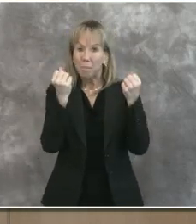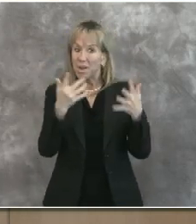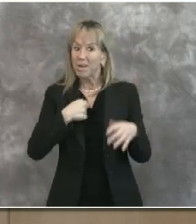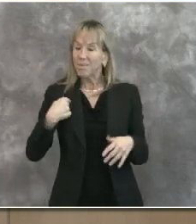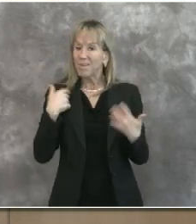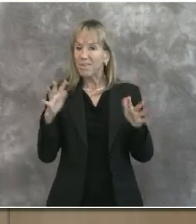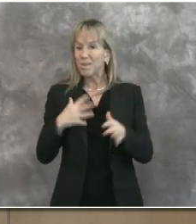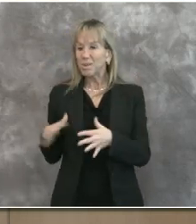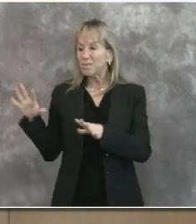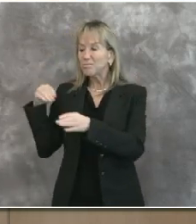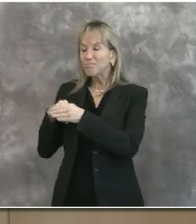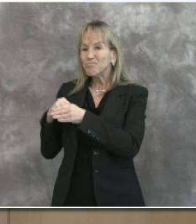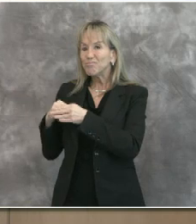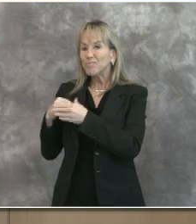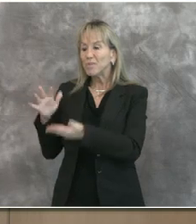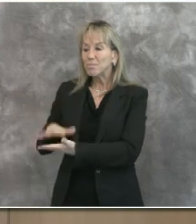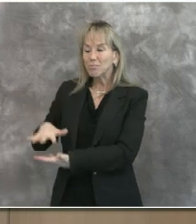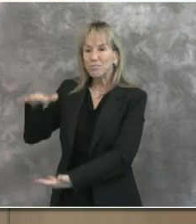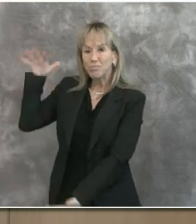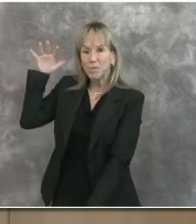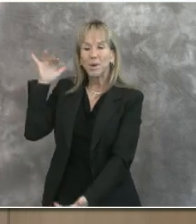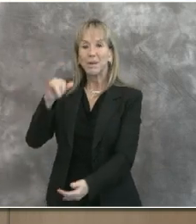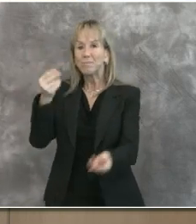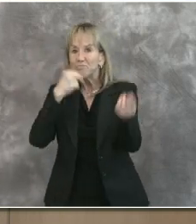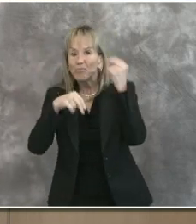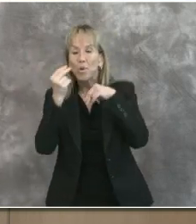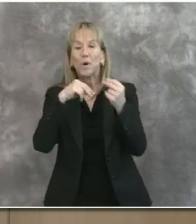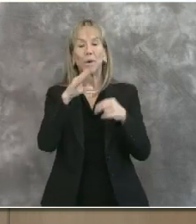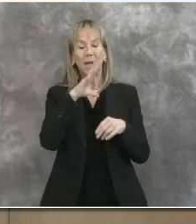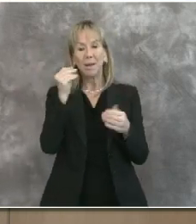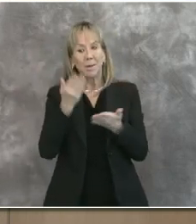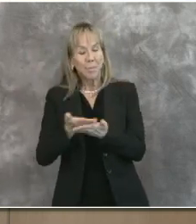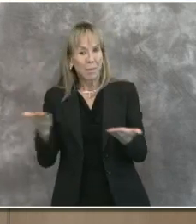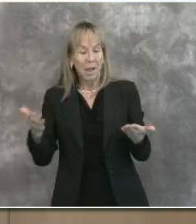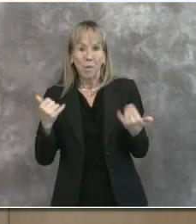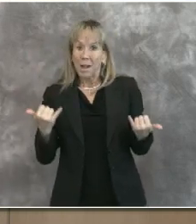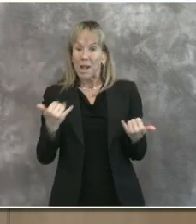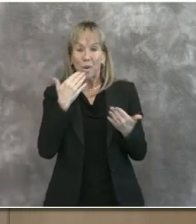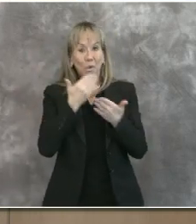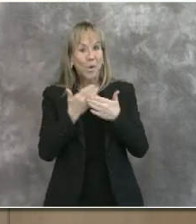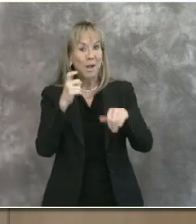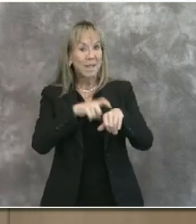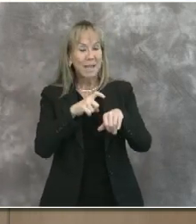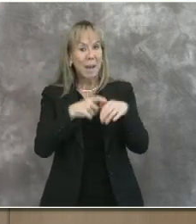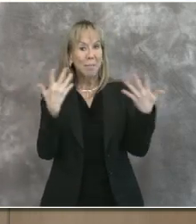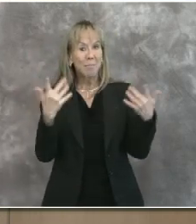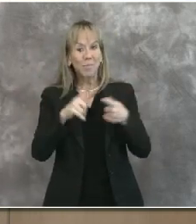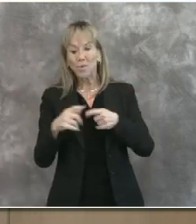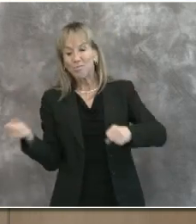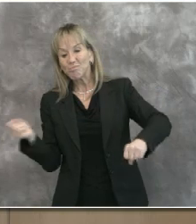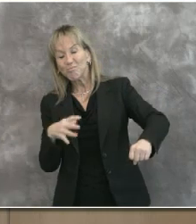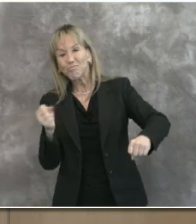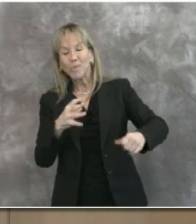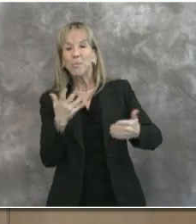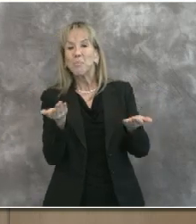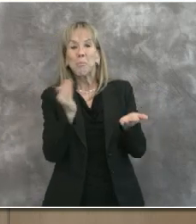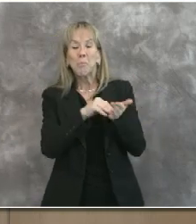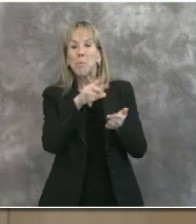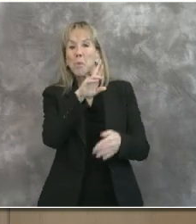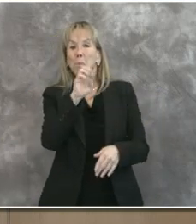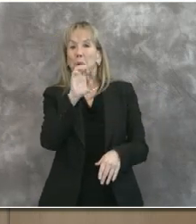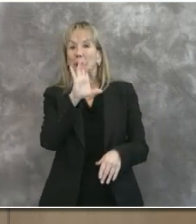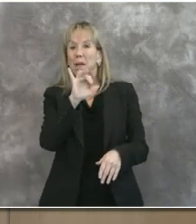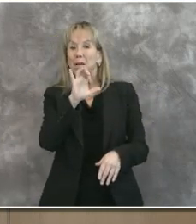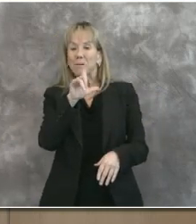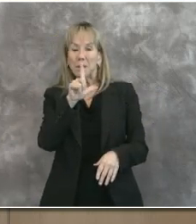on groceries and supplies over the last few weeks. Now is a good time to sort out your recyclables. Another idea is to plan